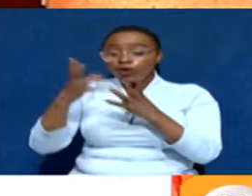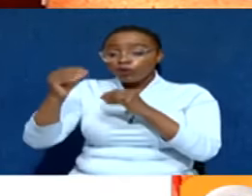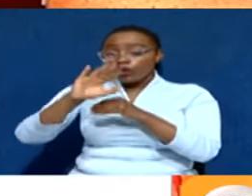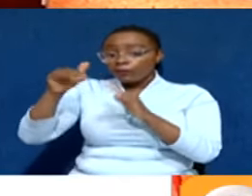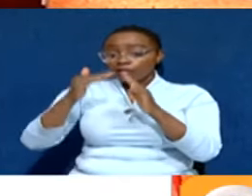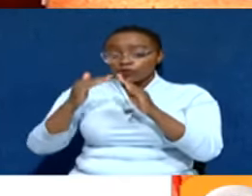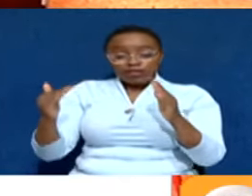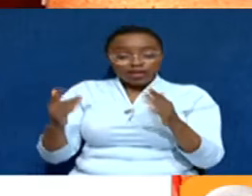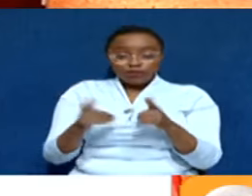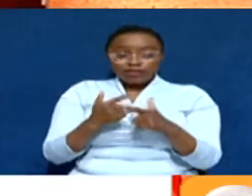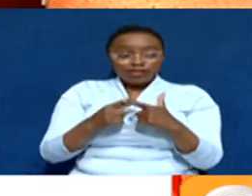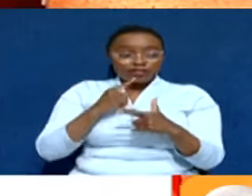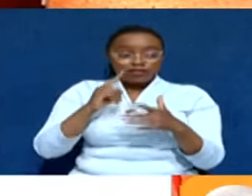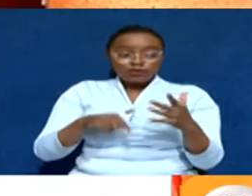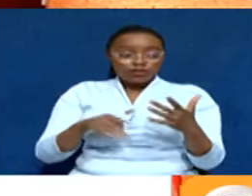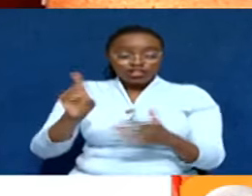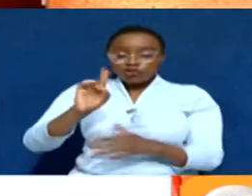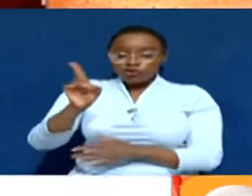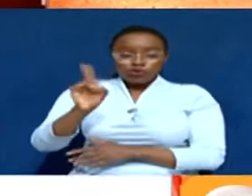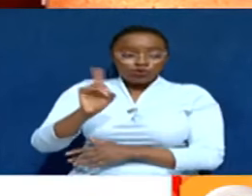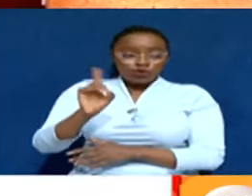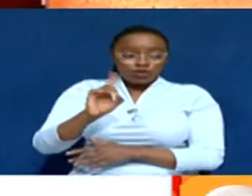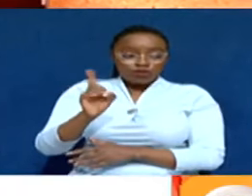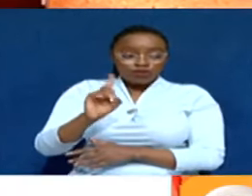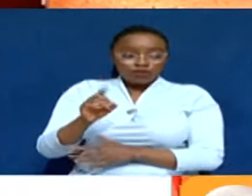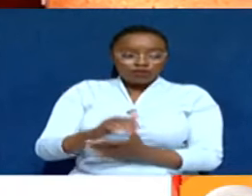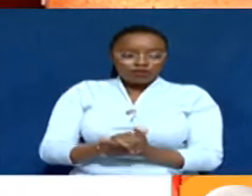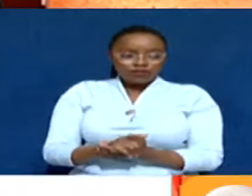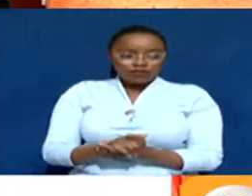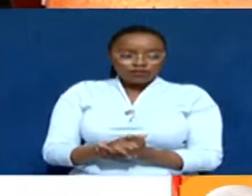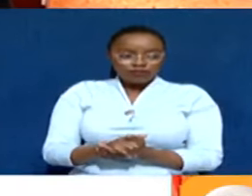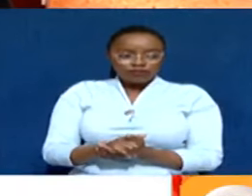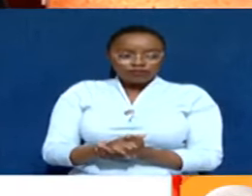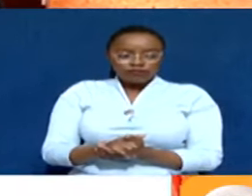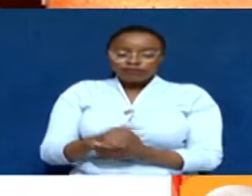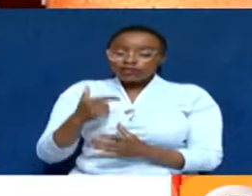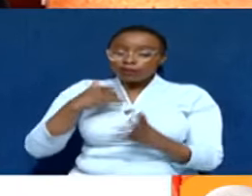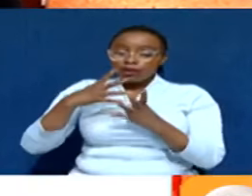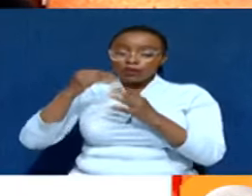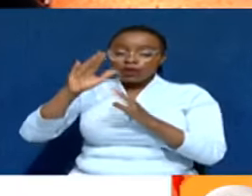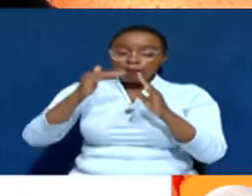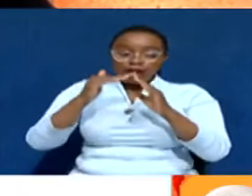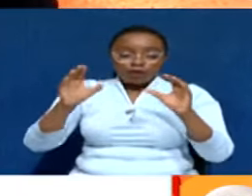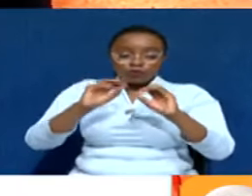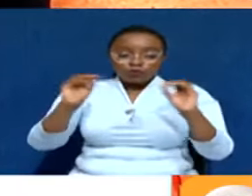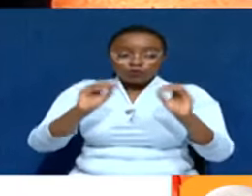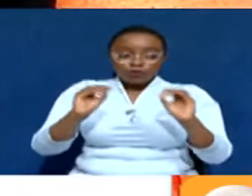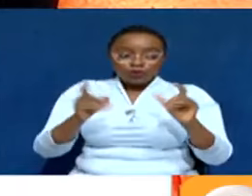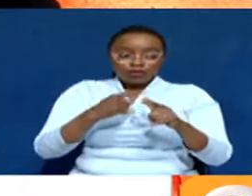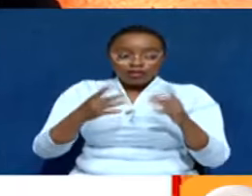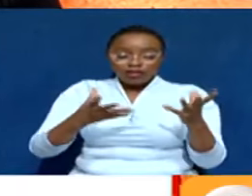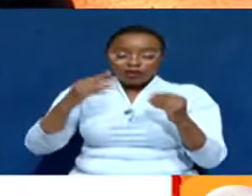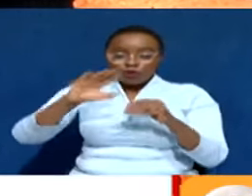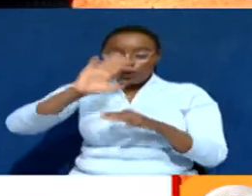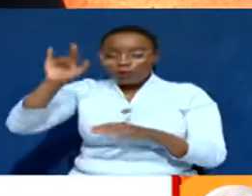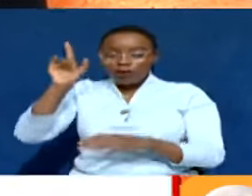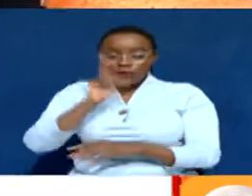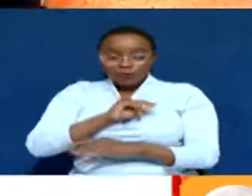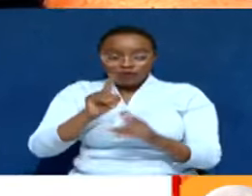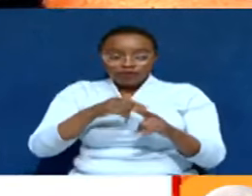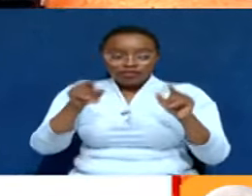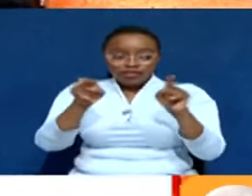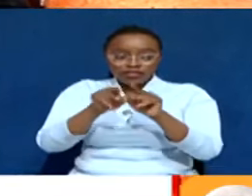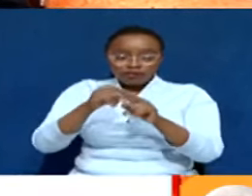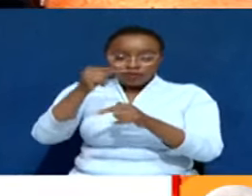nyumba. Nikamambia, la ana mafiroi inti. Mimi ana mafiroi bet inti. Mimi siendi kwa nyumba yako. So nikarudi, in